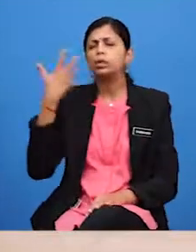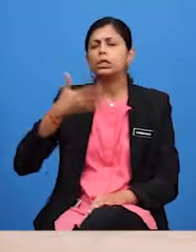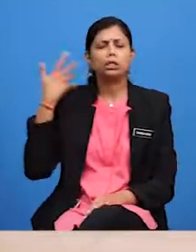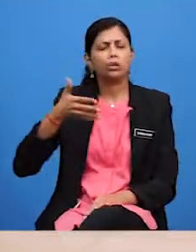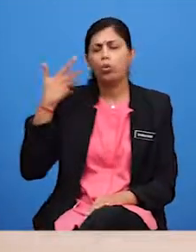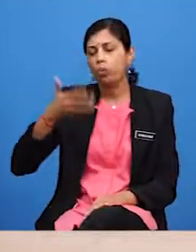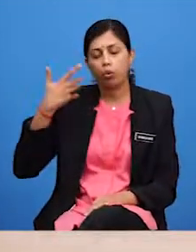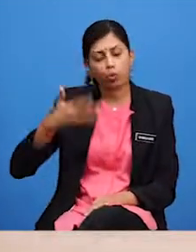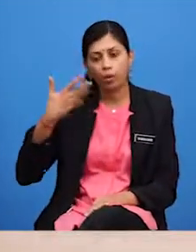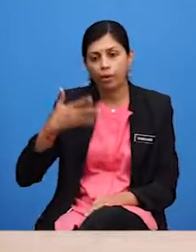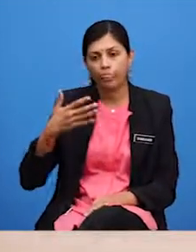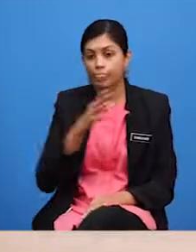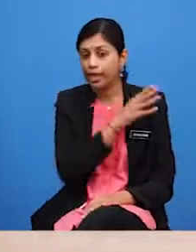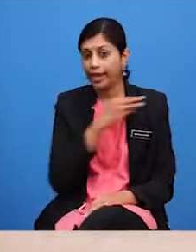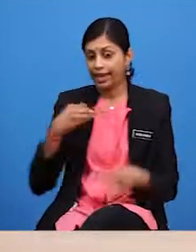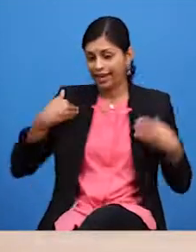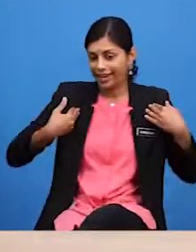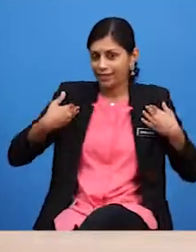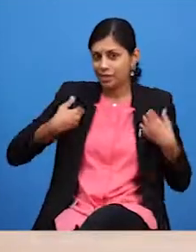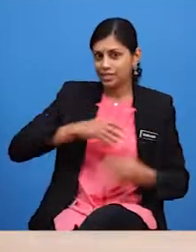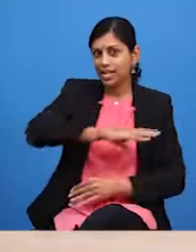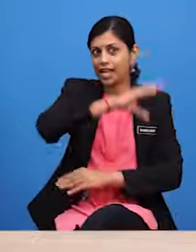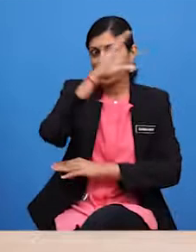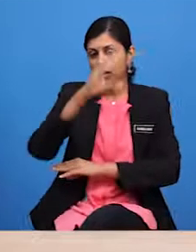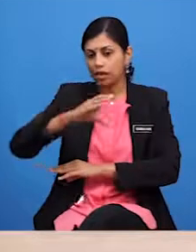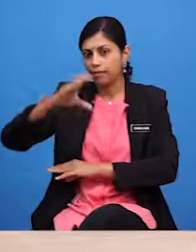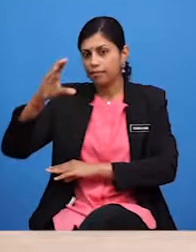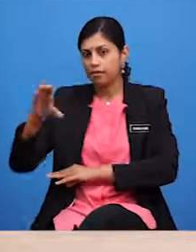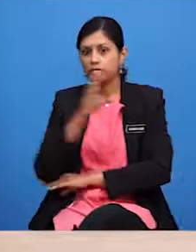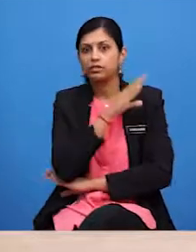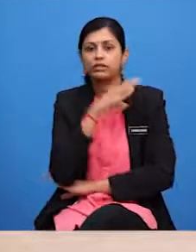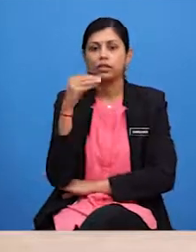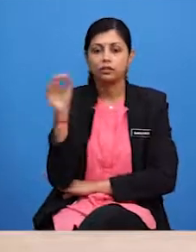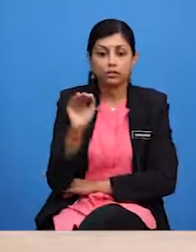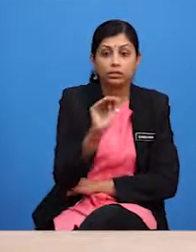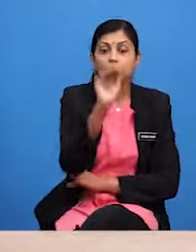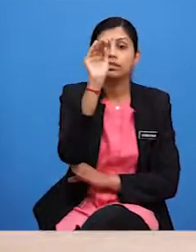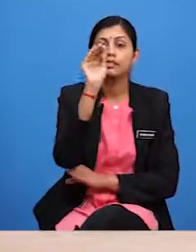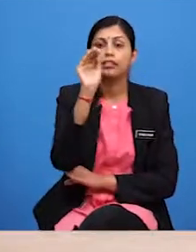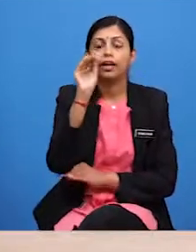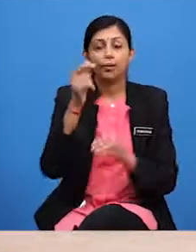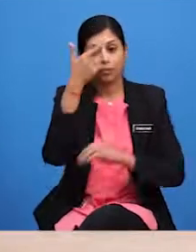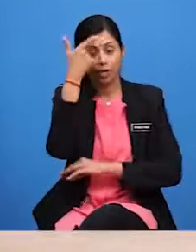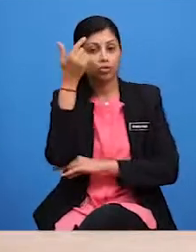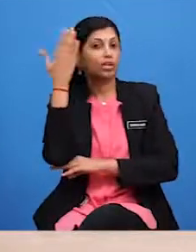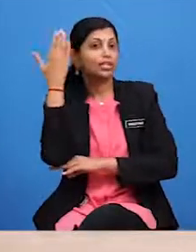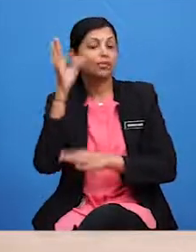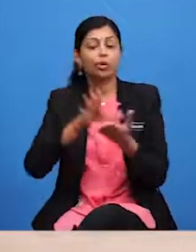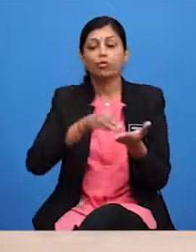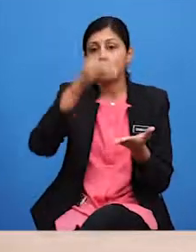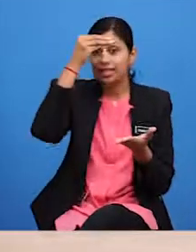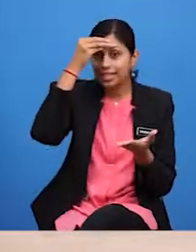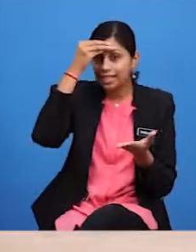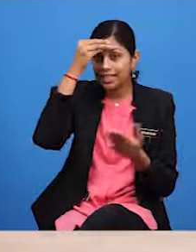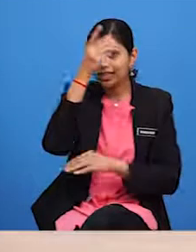us, and animals like camels and rattlesnakes, because our previous knowledge about desert